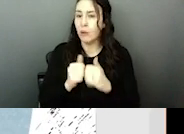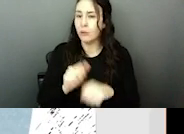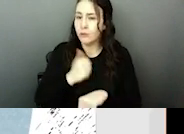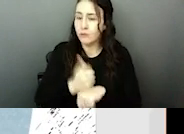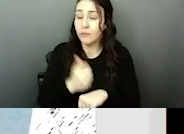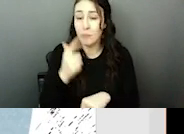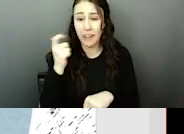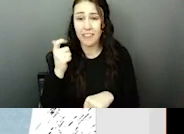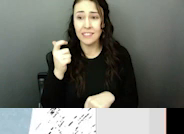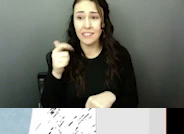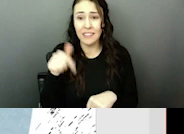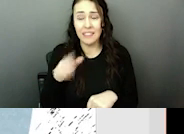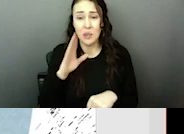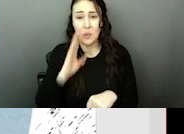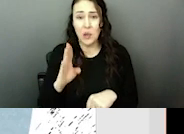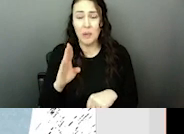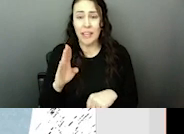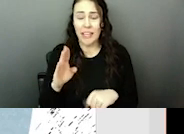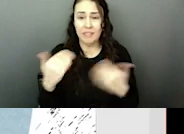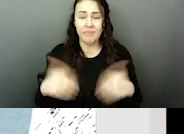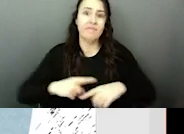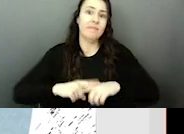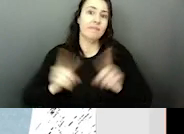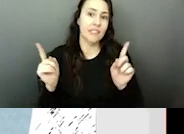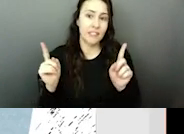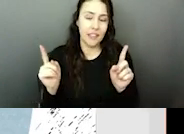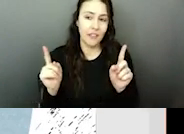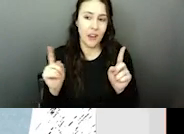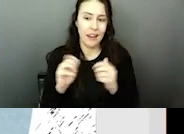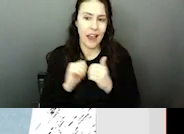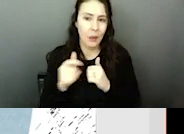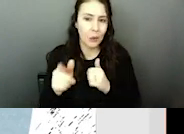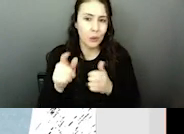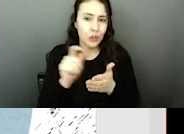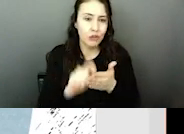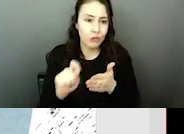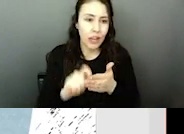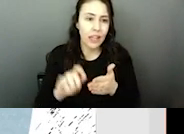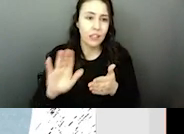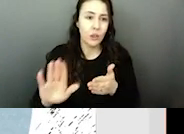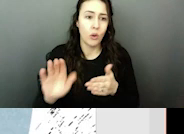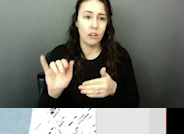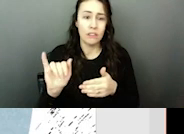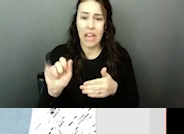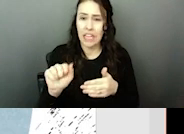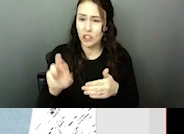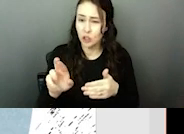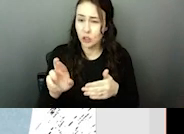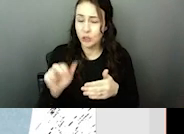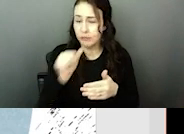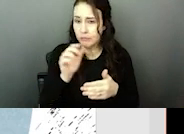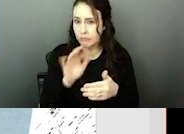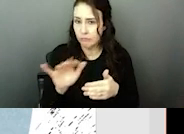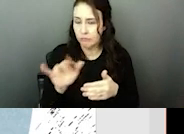radically different in the way that you write your ICER, in the way that you structure your ICER. The questions are very